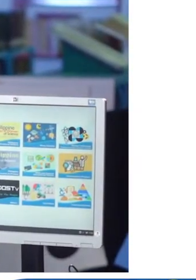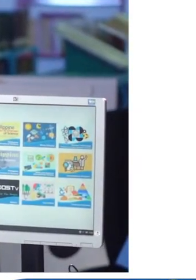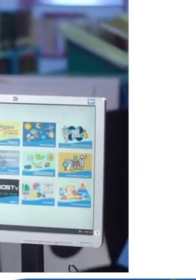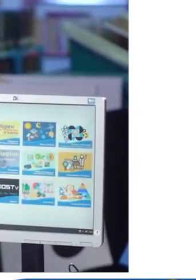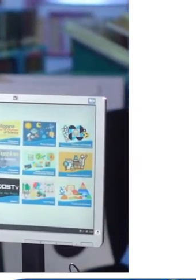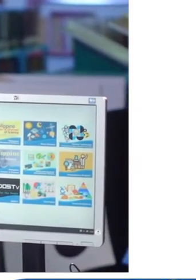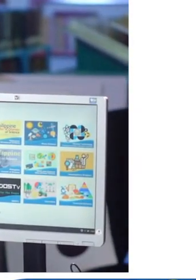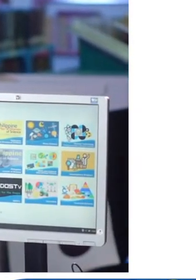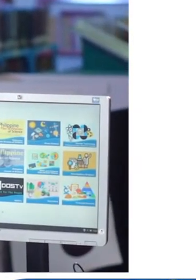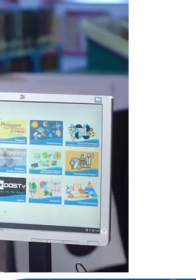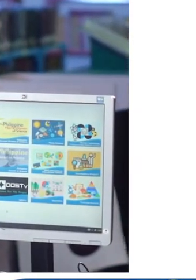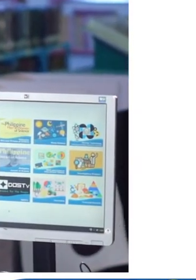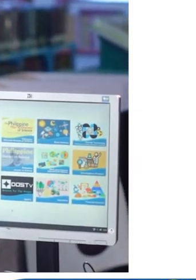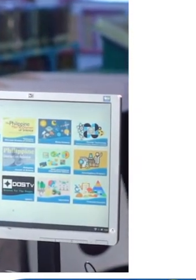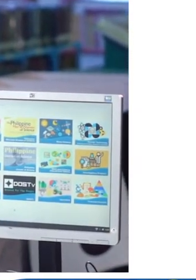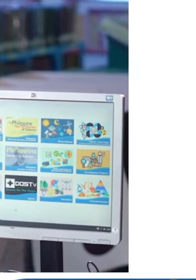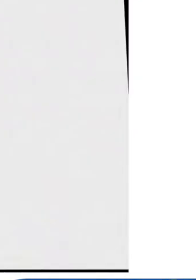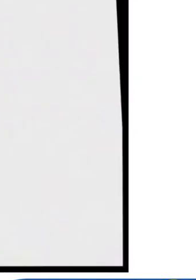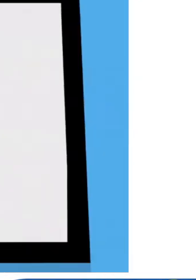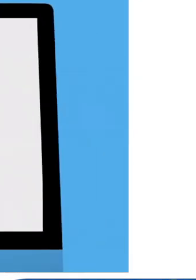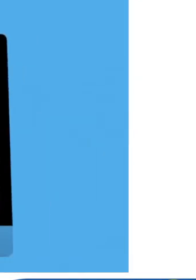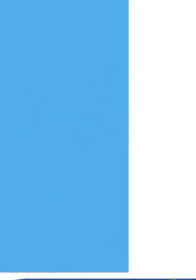struck, we were ready.